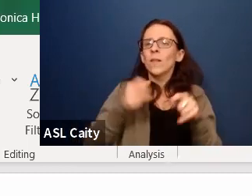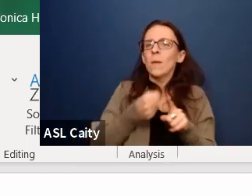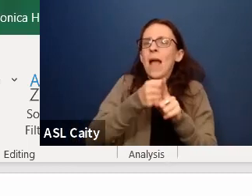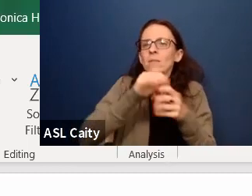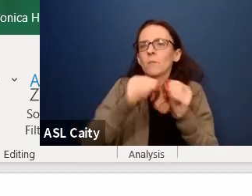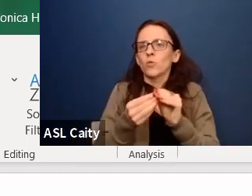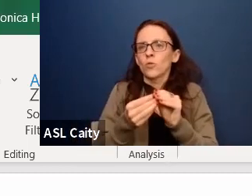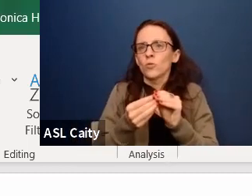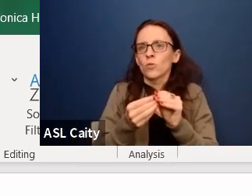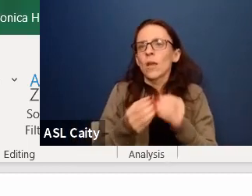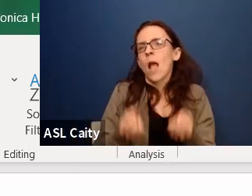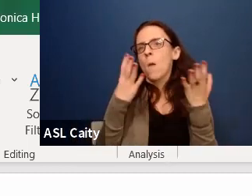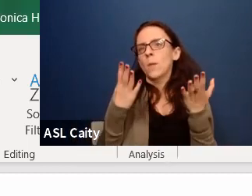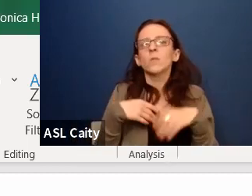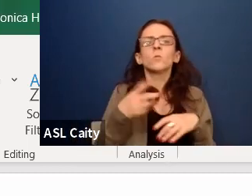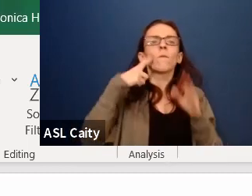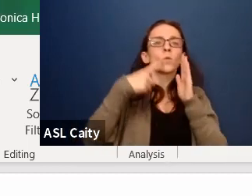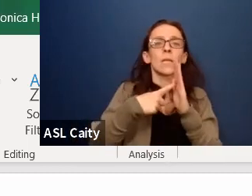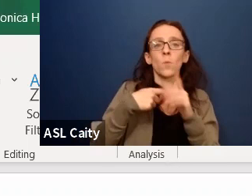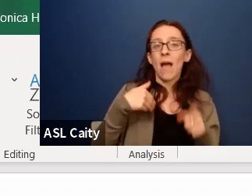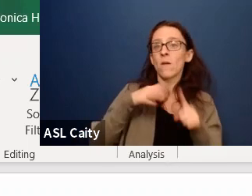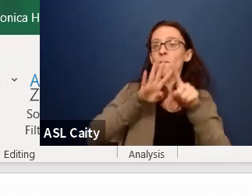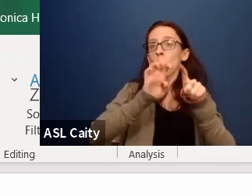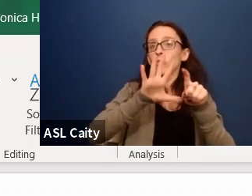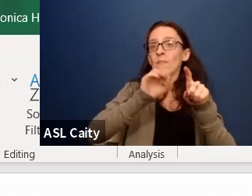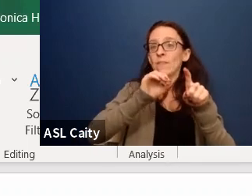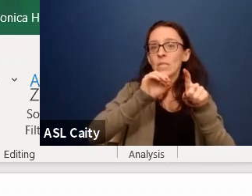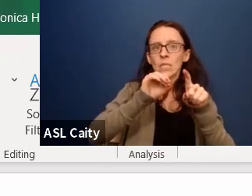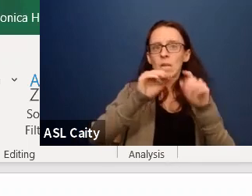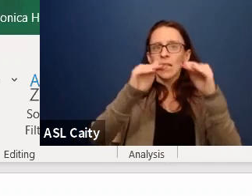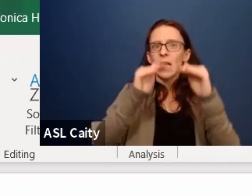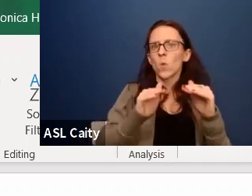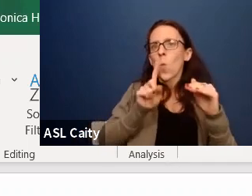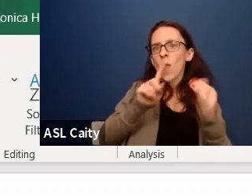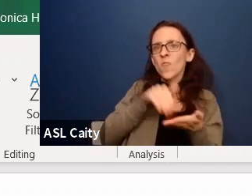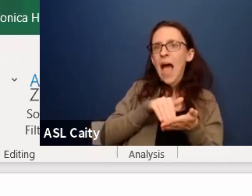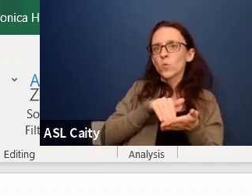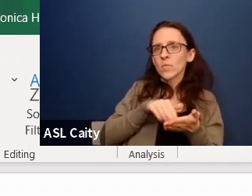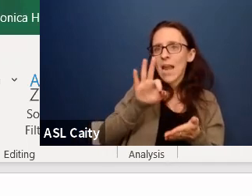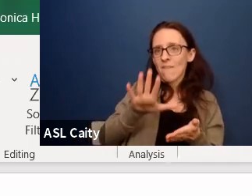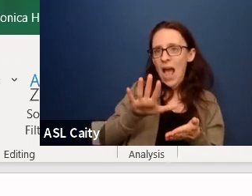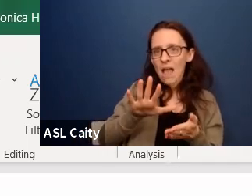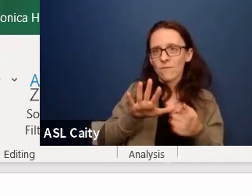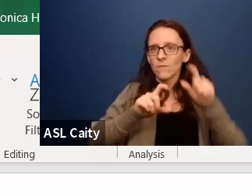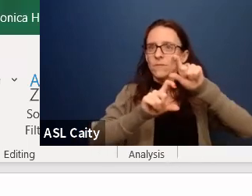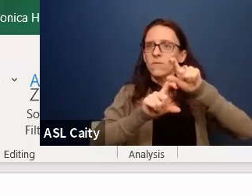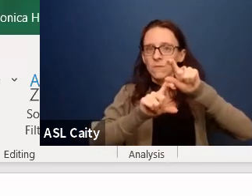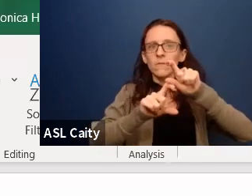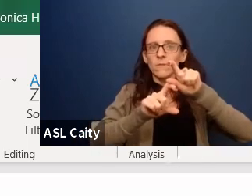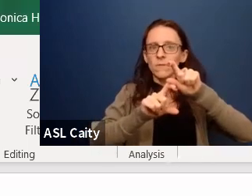right? So here I go 450 and then 1,095 is the next ranked tier.